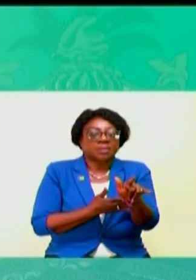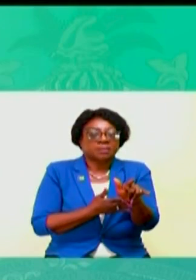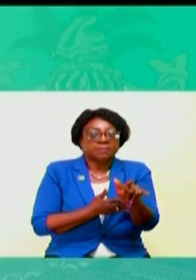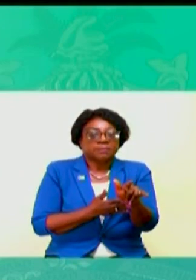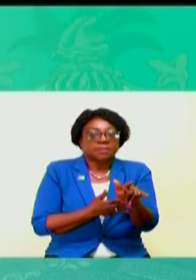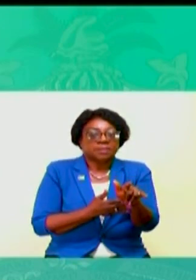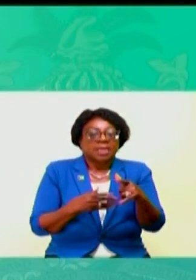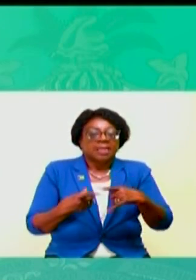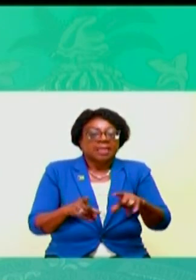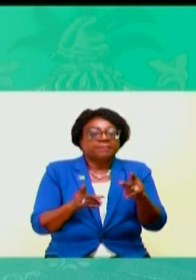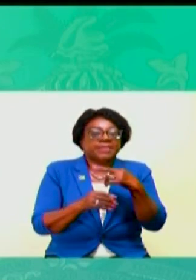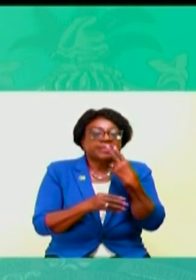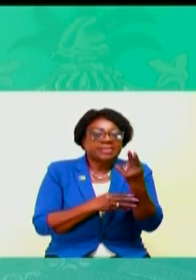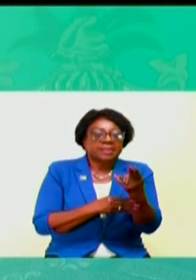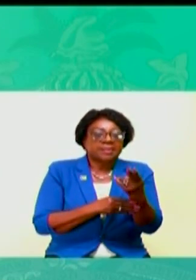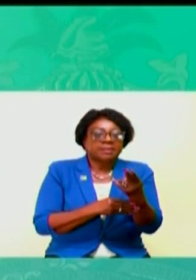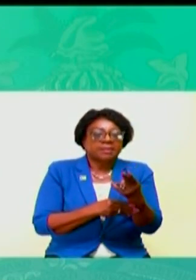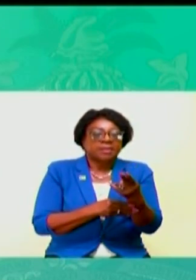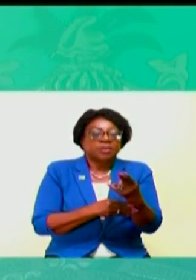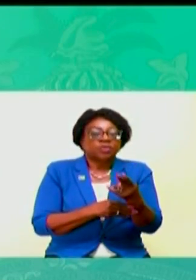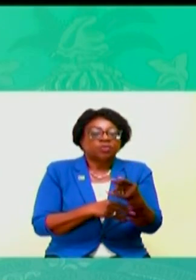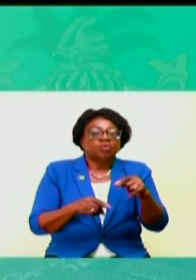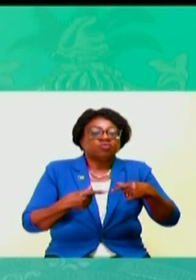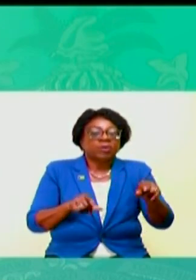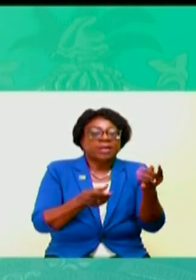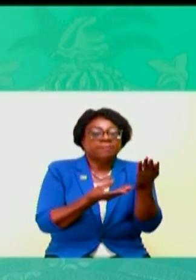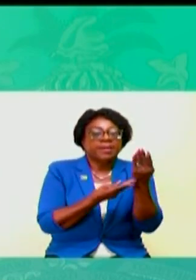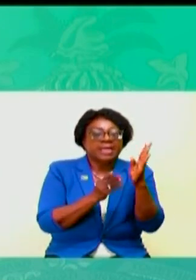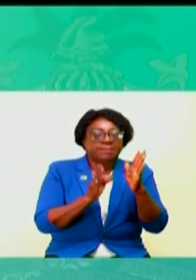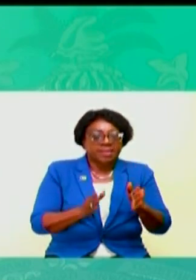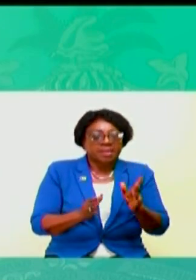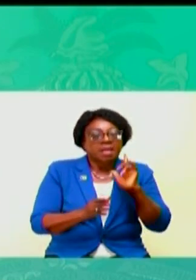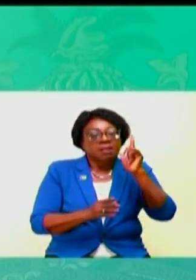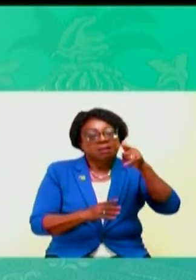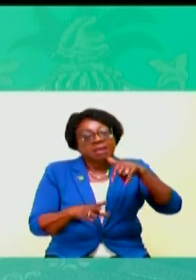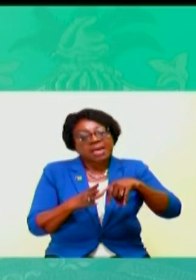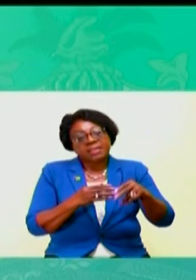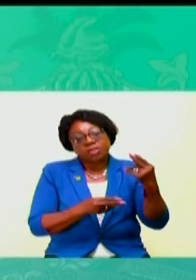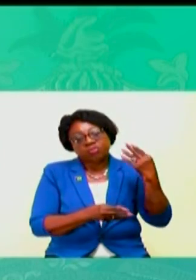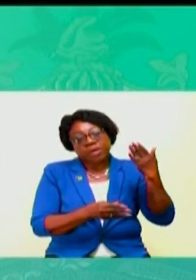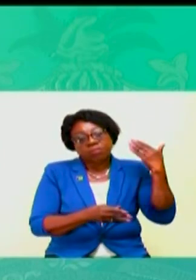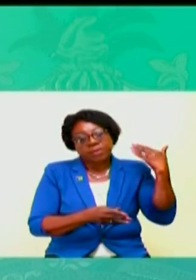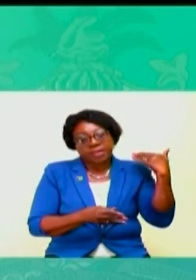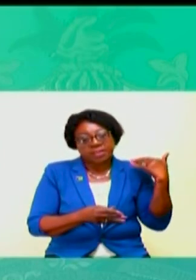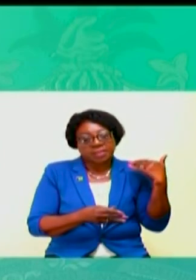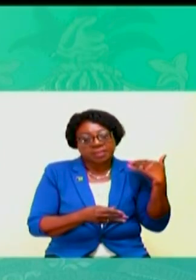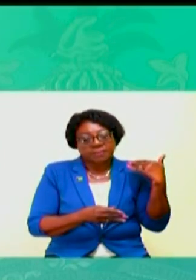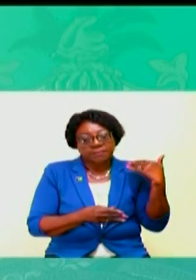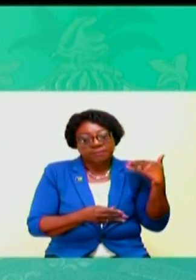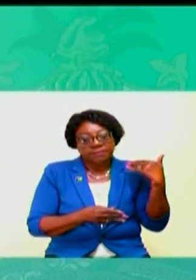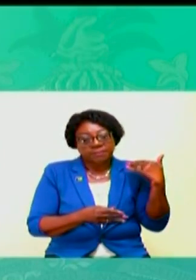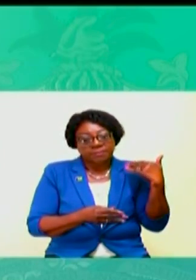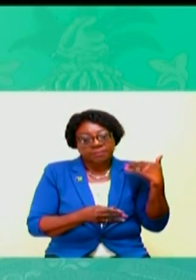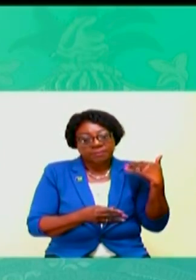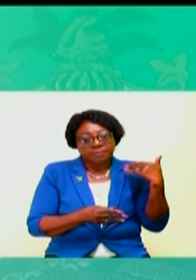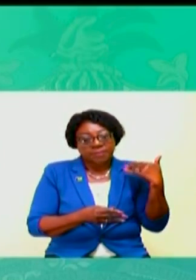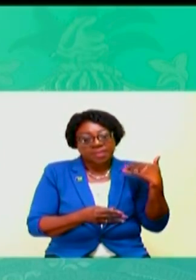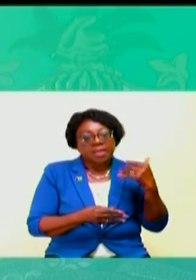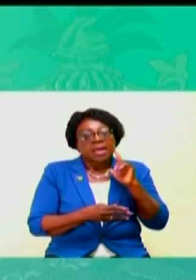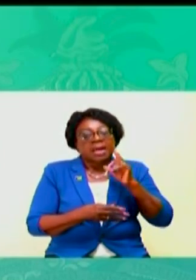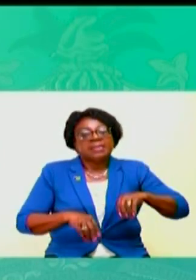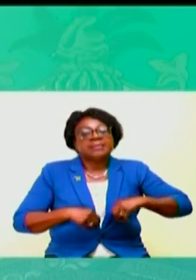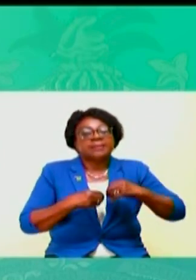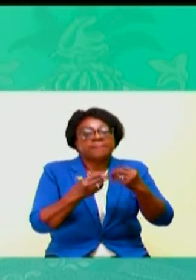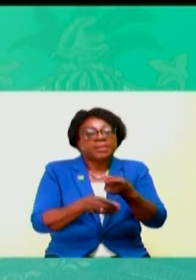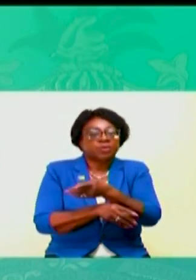since you're talking about the airport, let me say to you Grand Bahamians, look at the track record. Look at your track record. I submit to